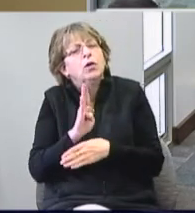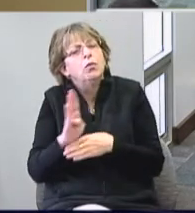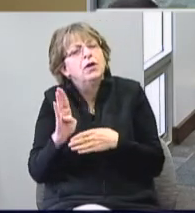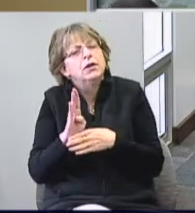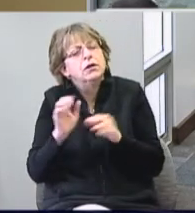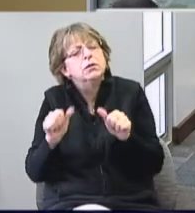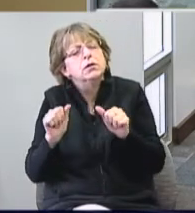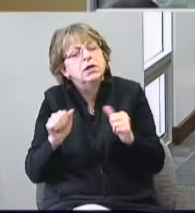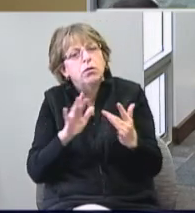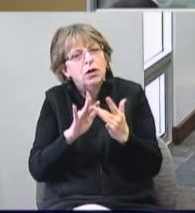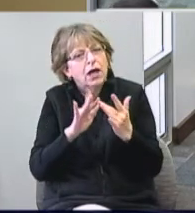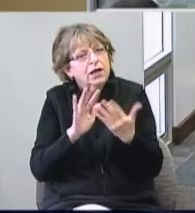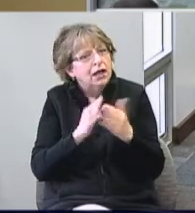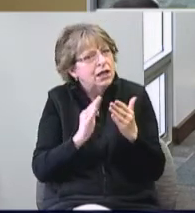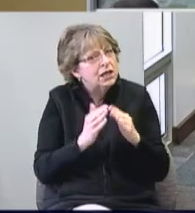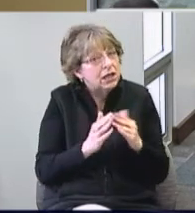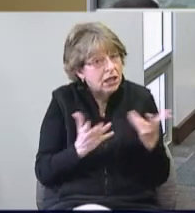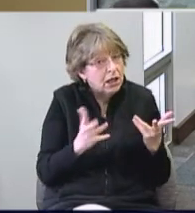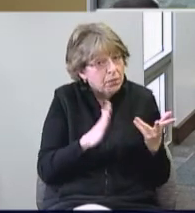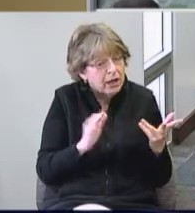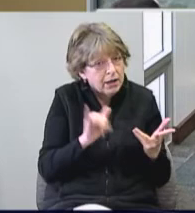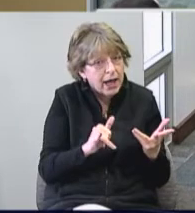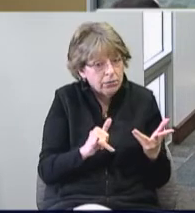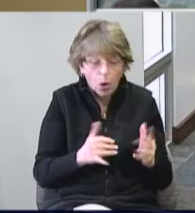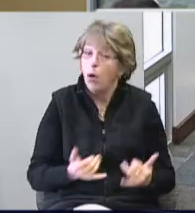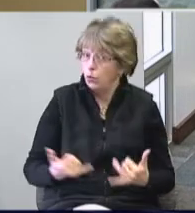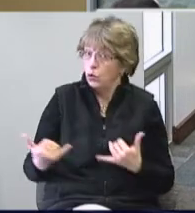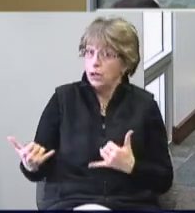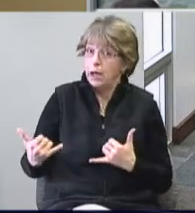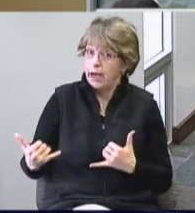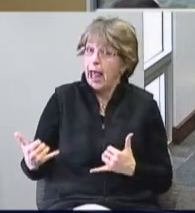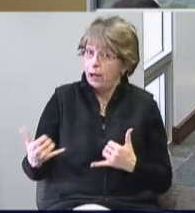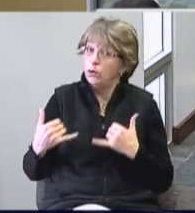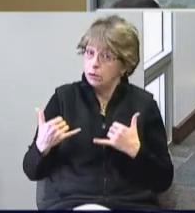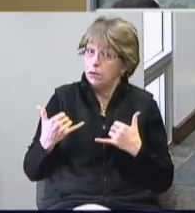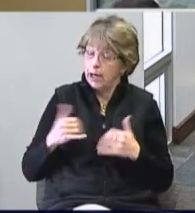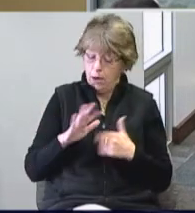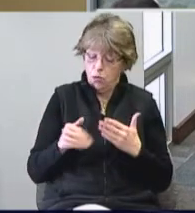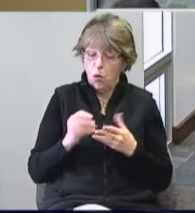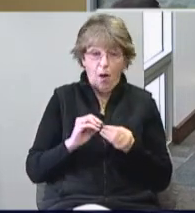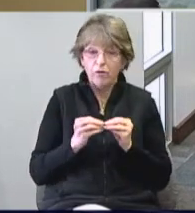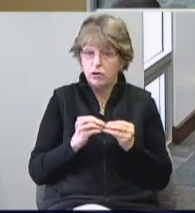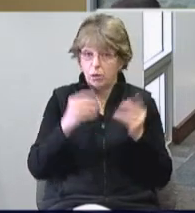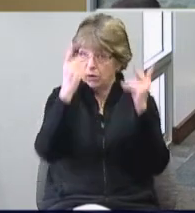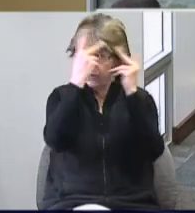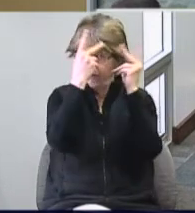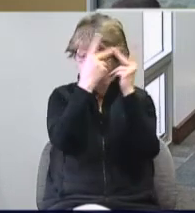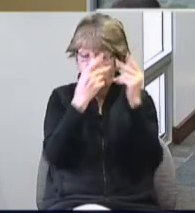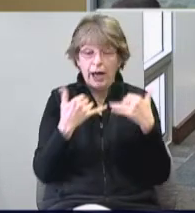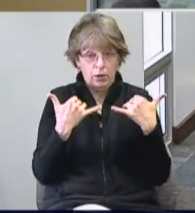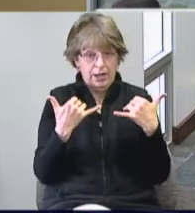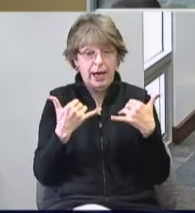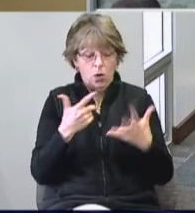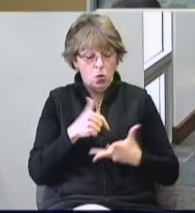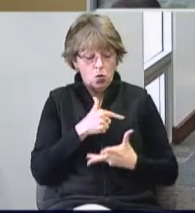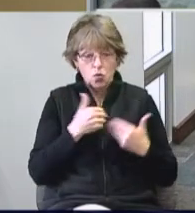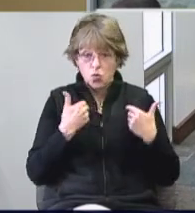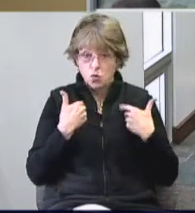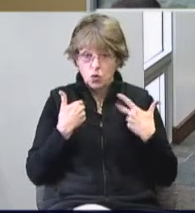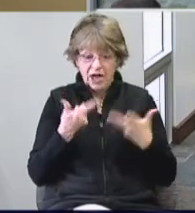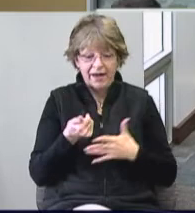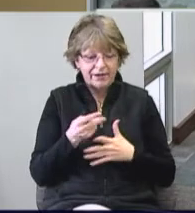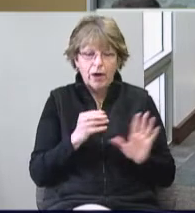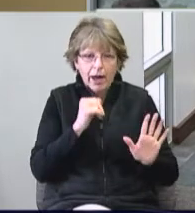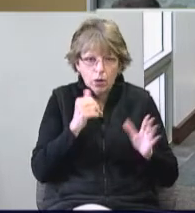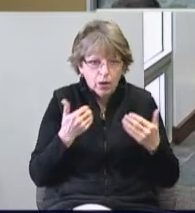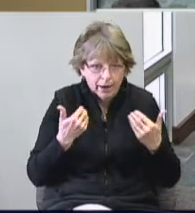find out what they're, They could do that now. so you've got all those numbers calculated right now? Yeah. Yeah, we've got several, I don't have them with me,